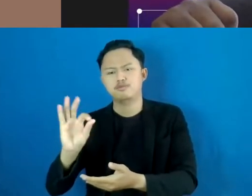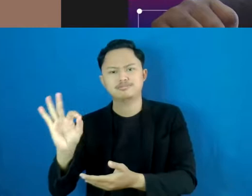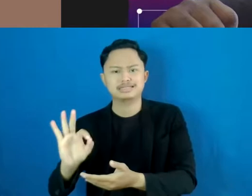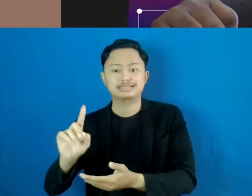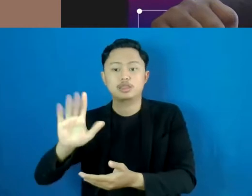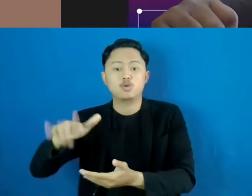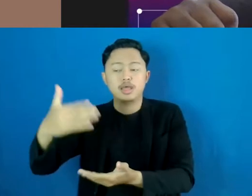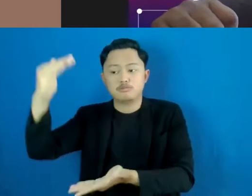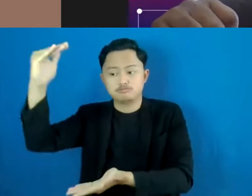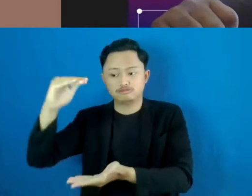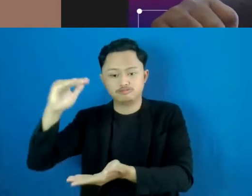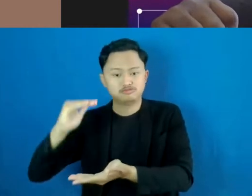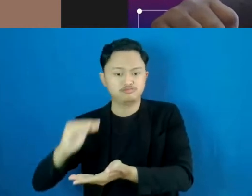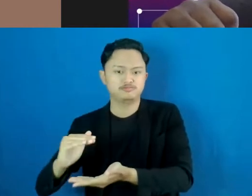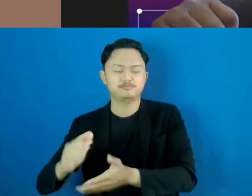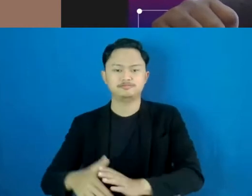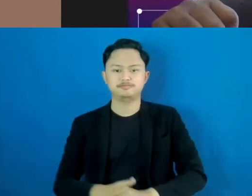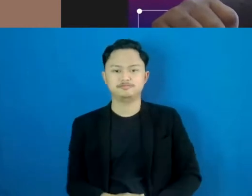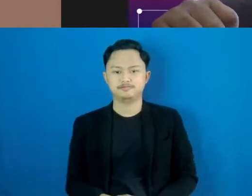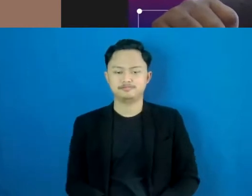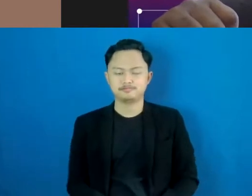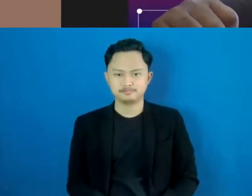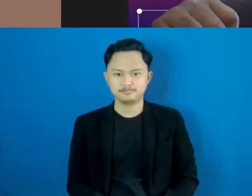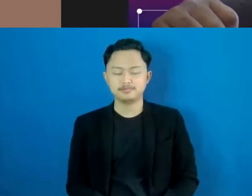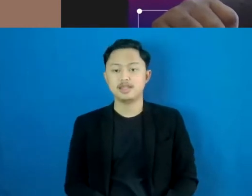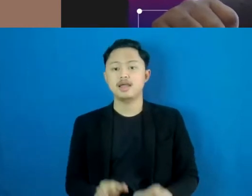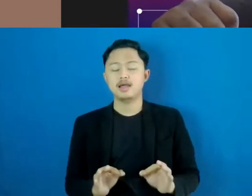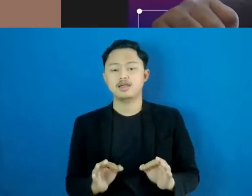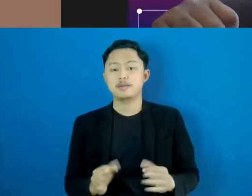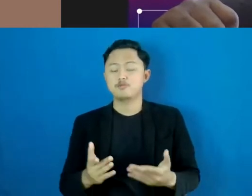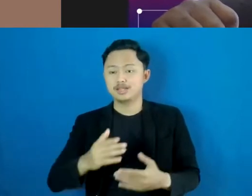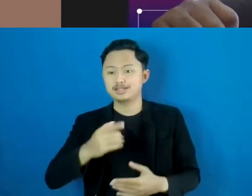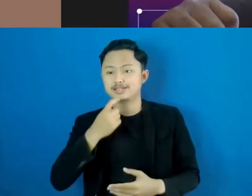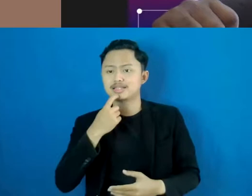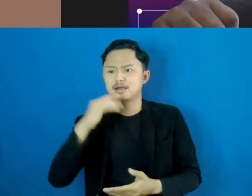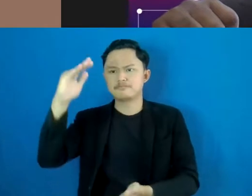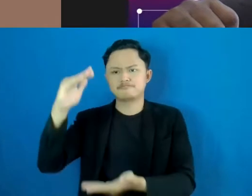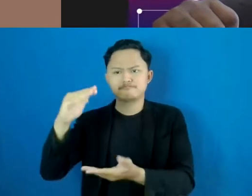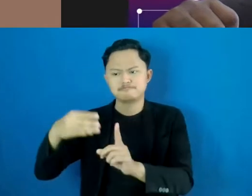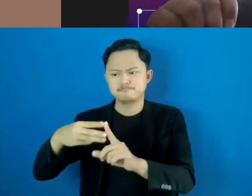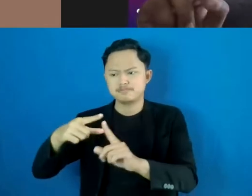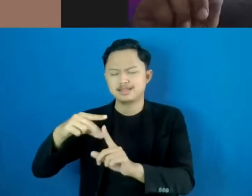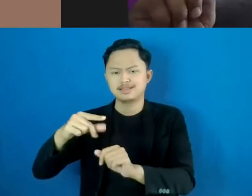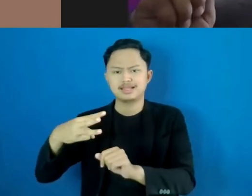Sure. And when do you expect to replace the batteries?